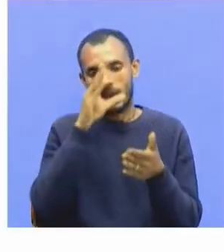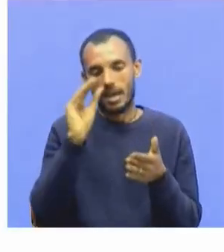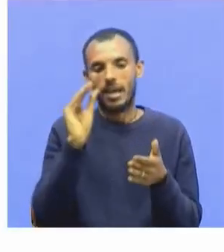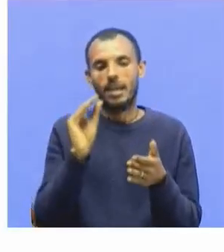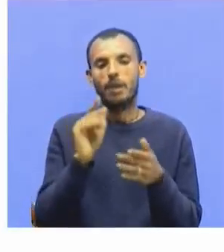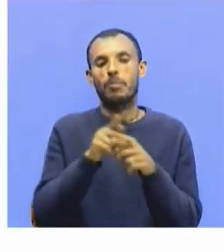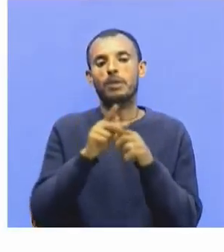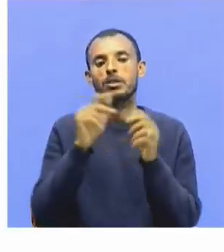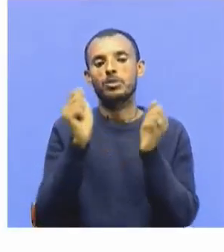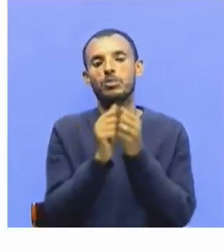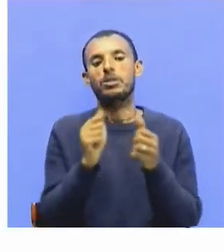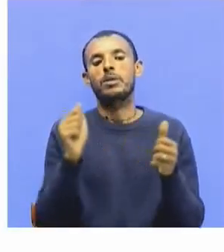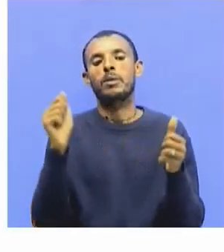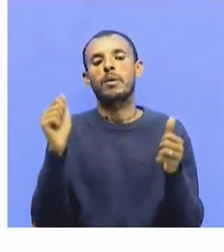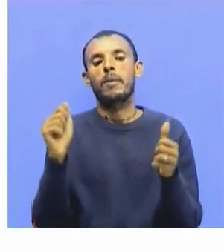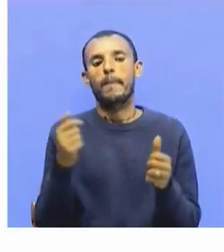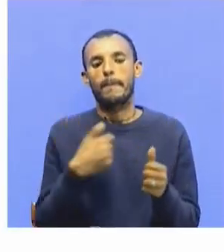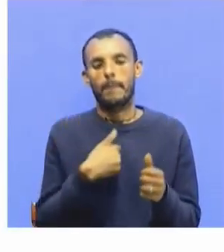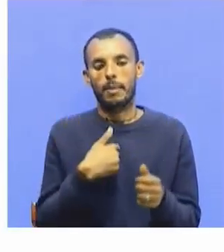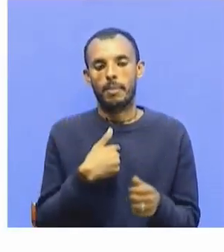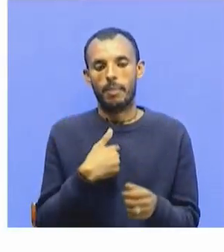1.